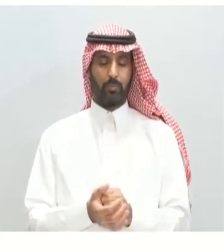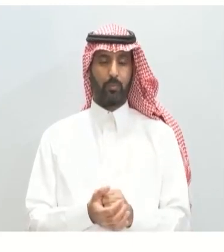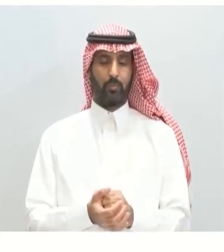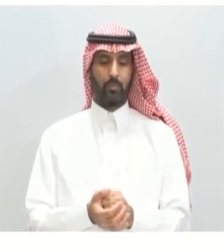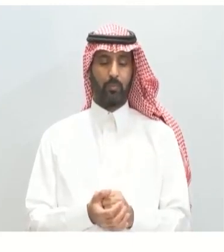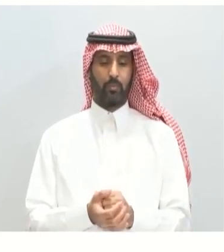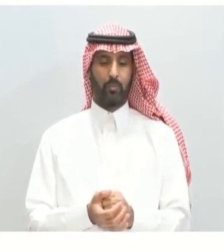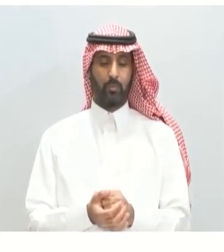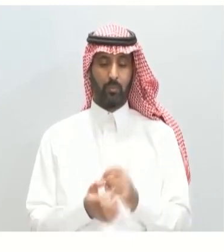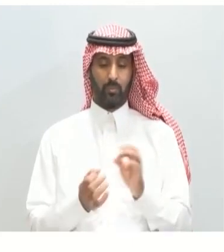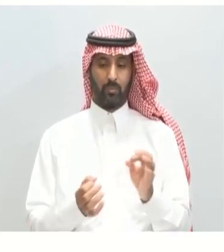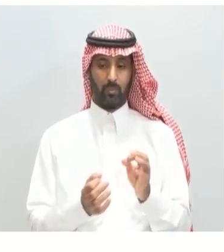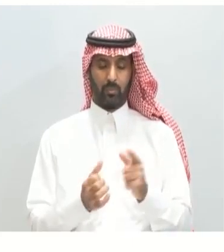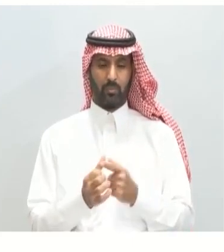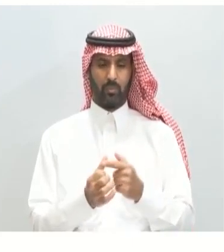good. Equivalent.